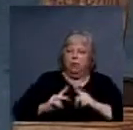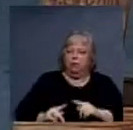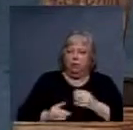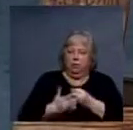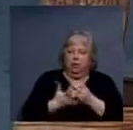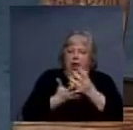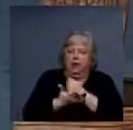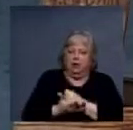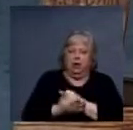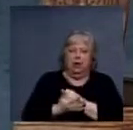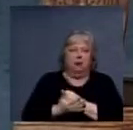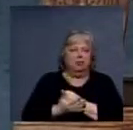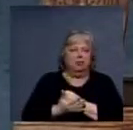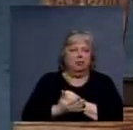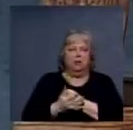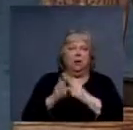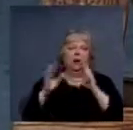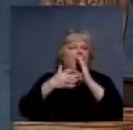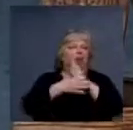and these.